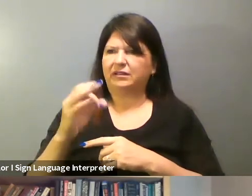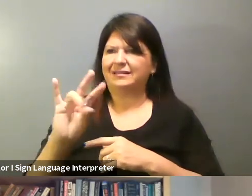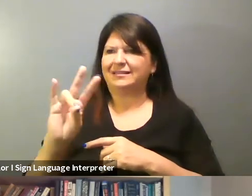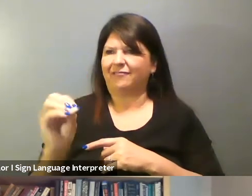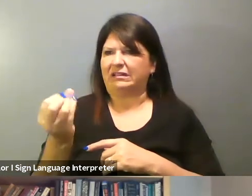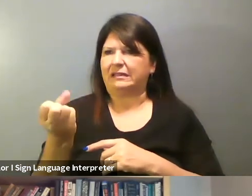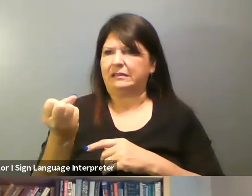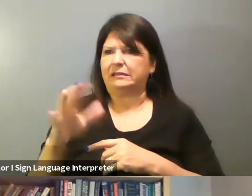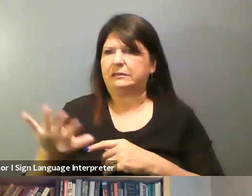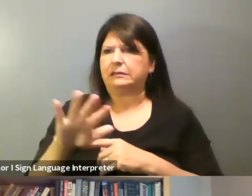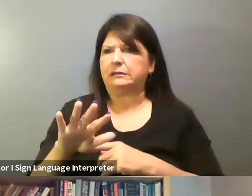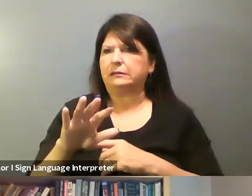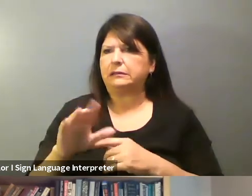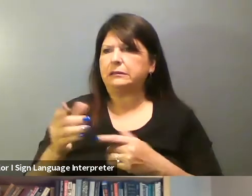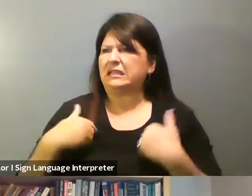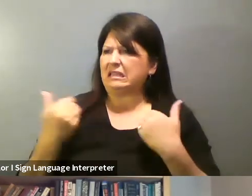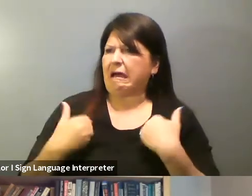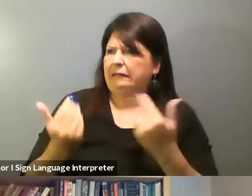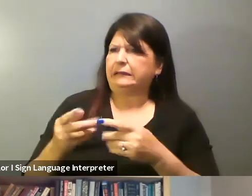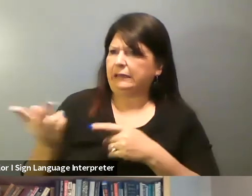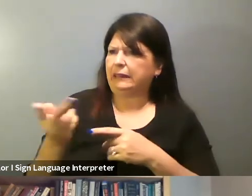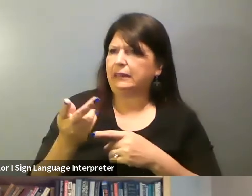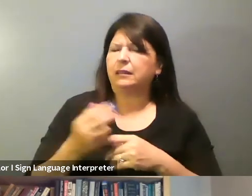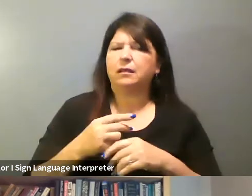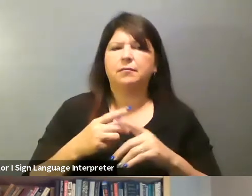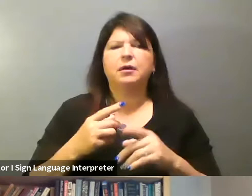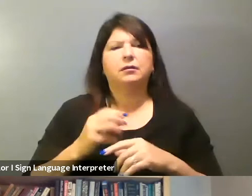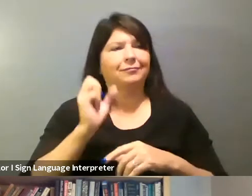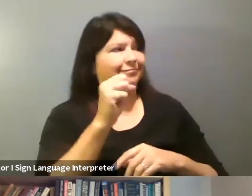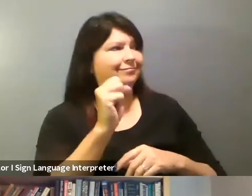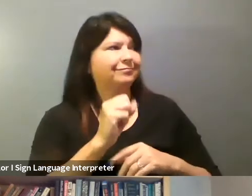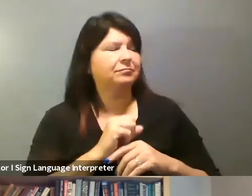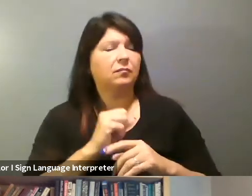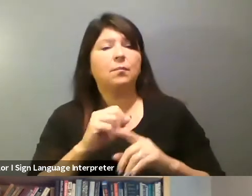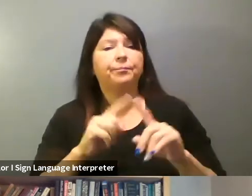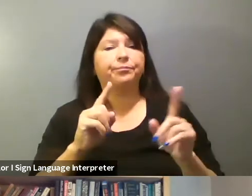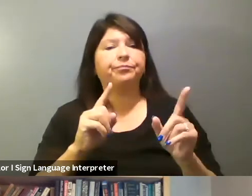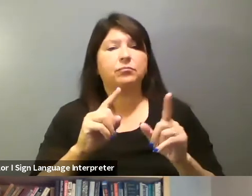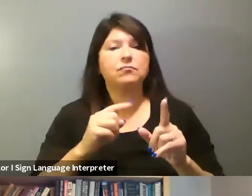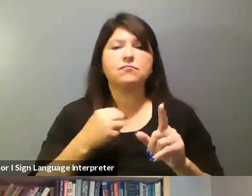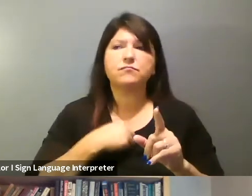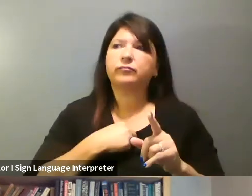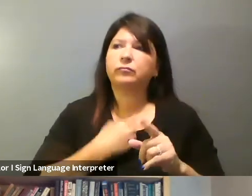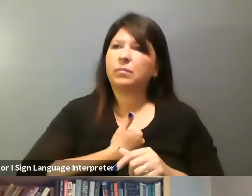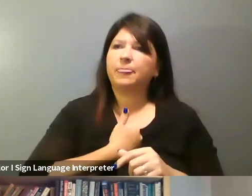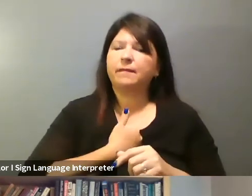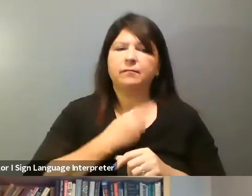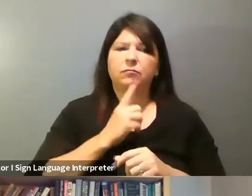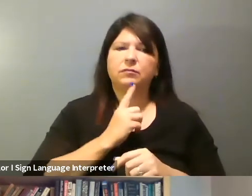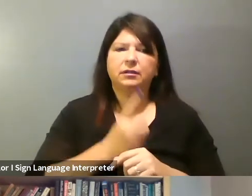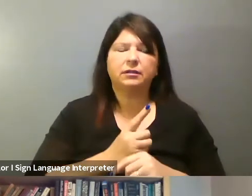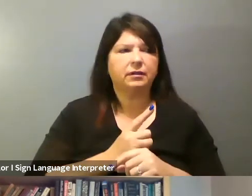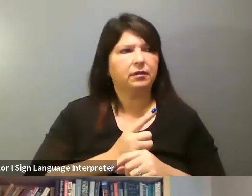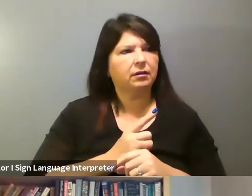be just the hope and they were just so inspiring. And I was just couldn't imagine myself at 20 taking